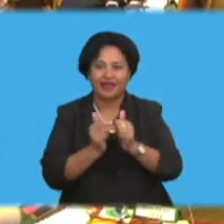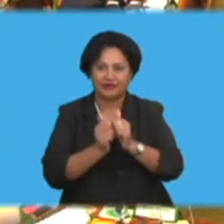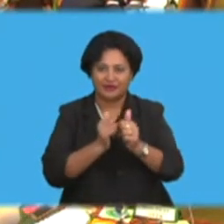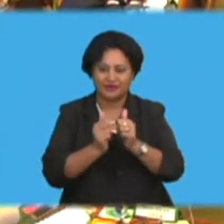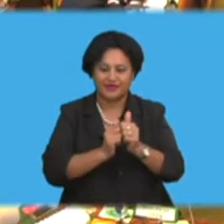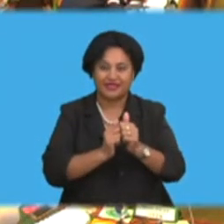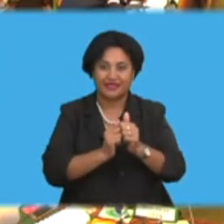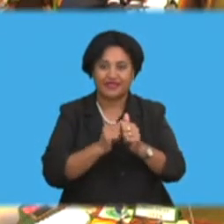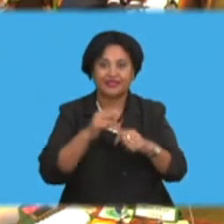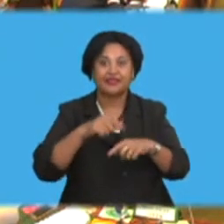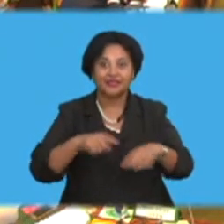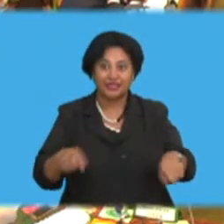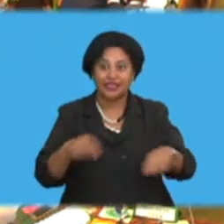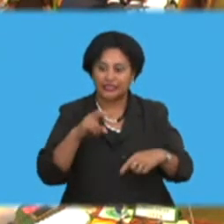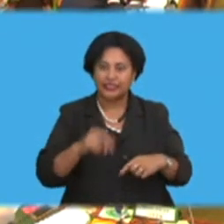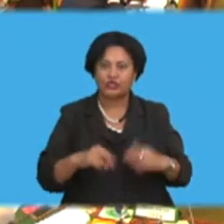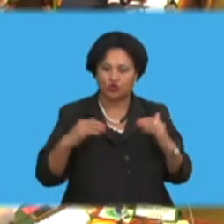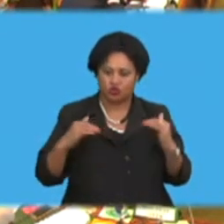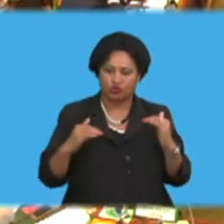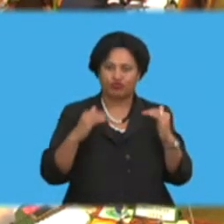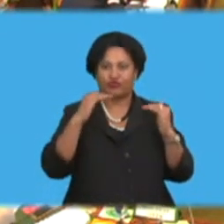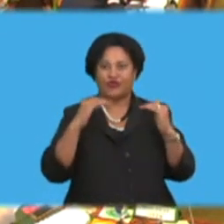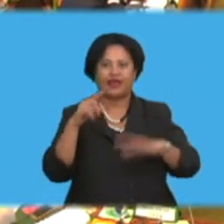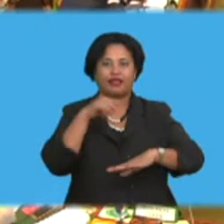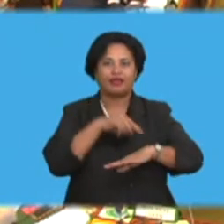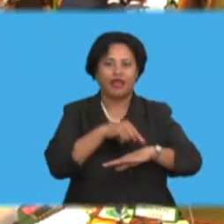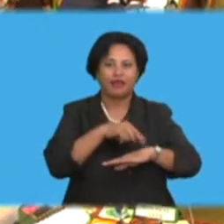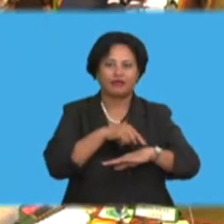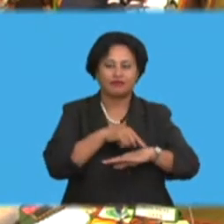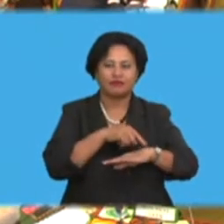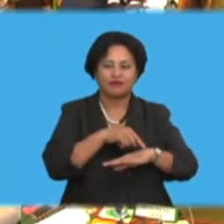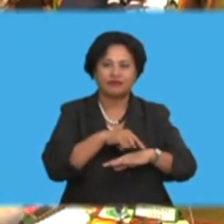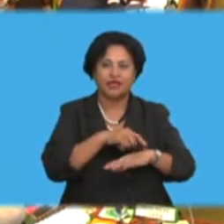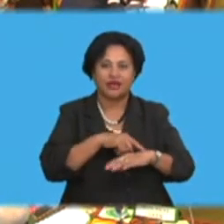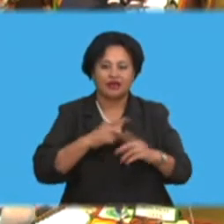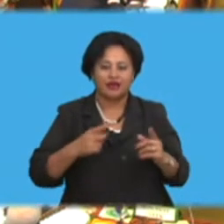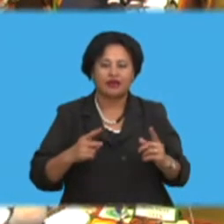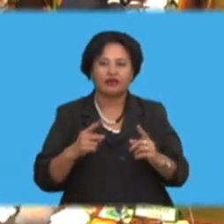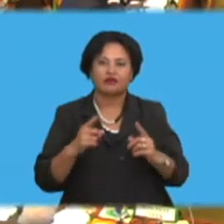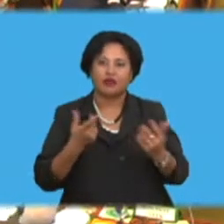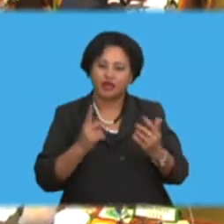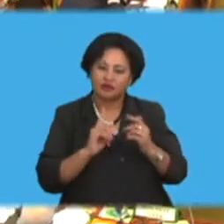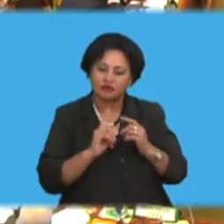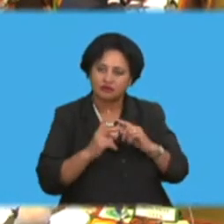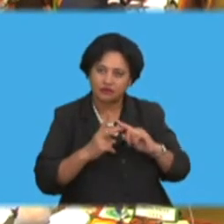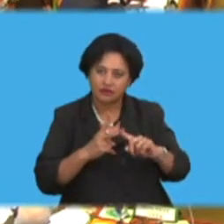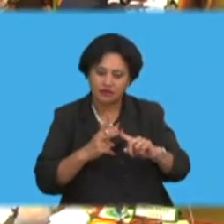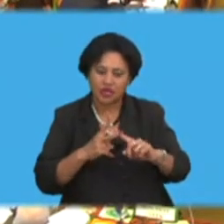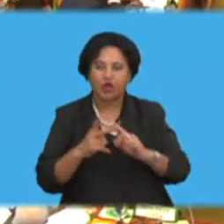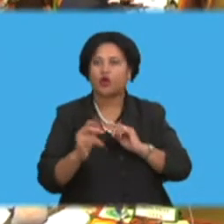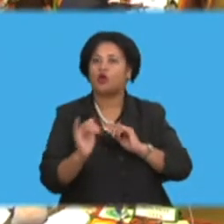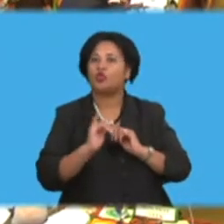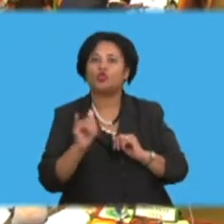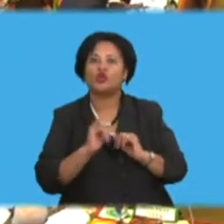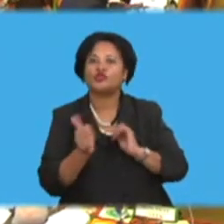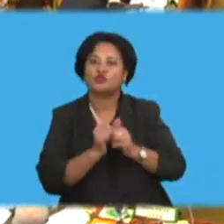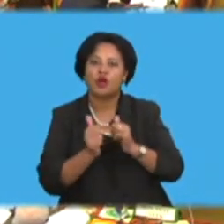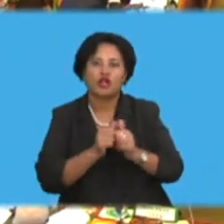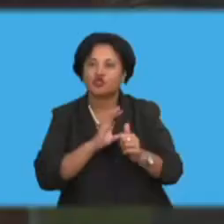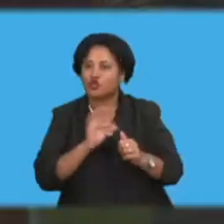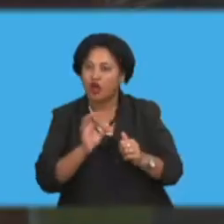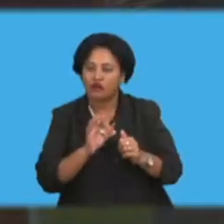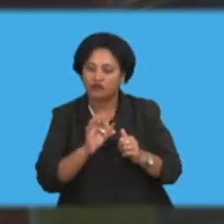up with the timings and the effort that he made on what sports, not only in athletics,